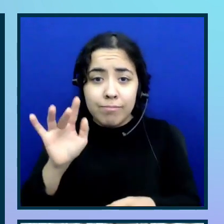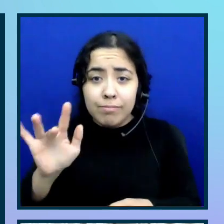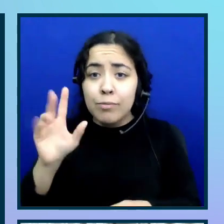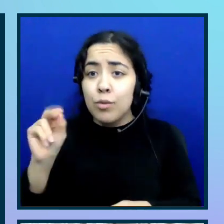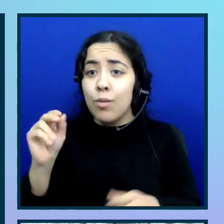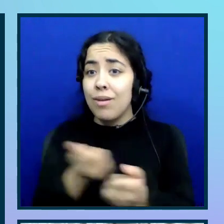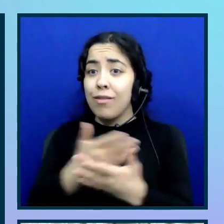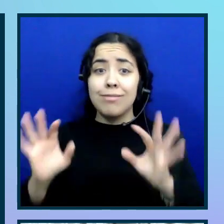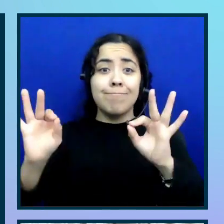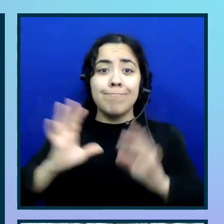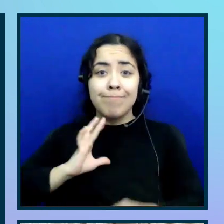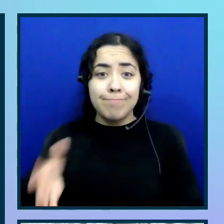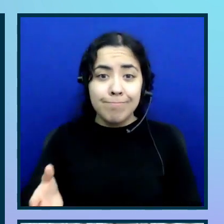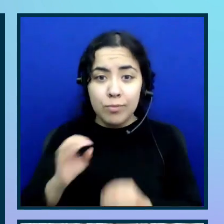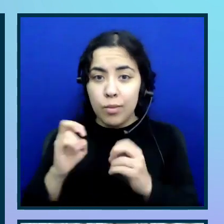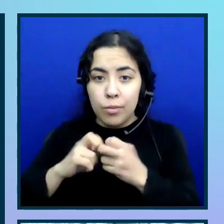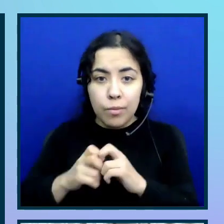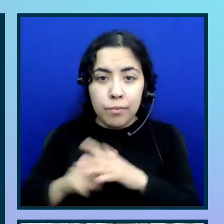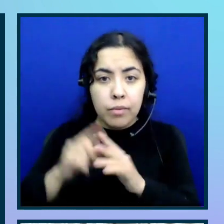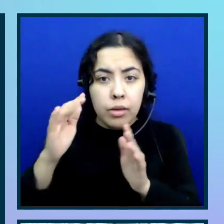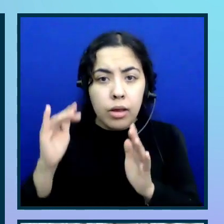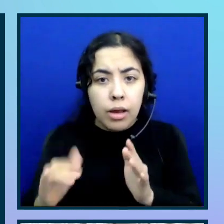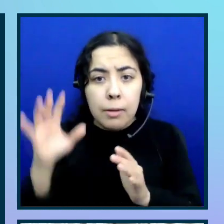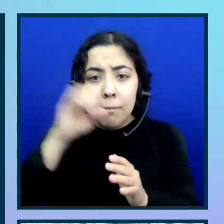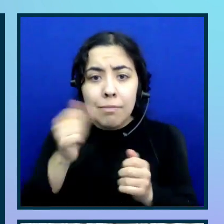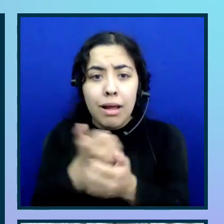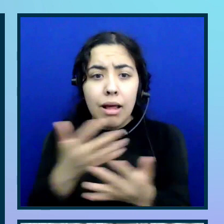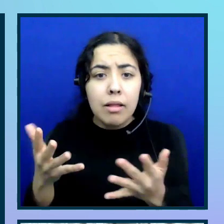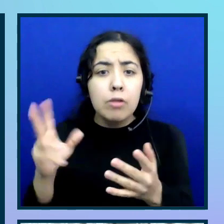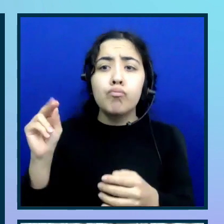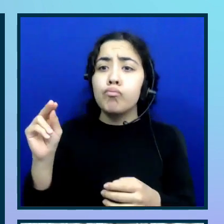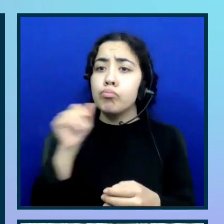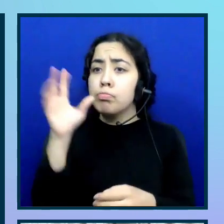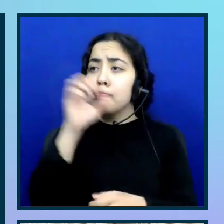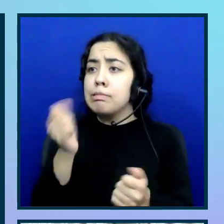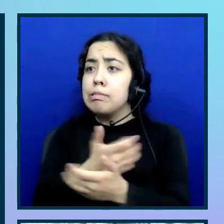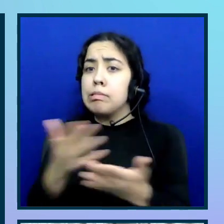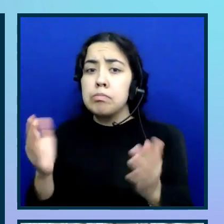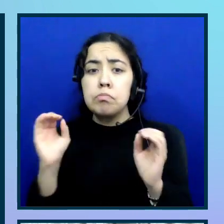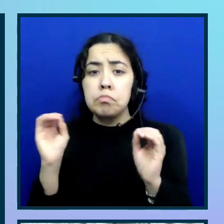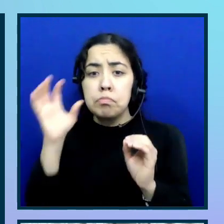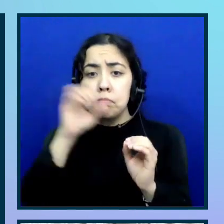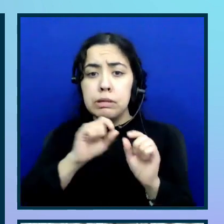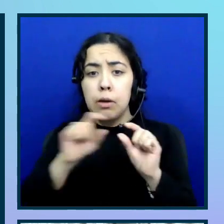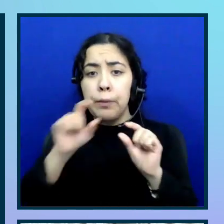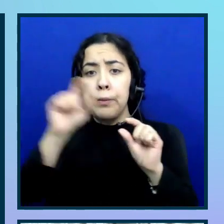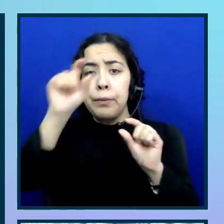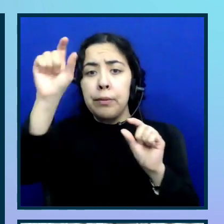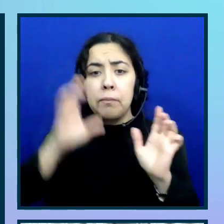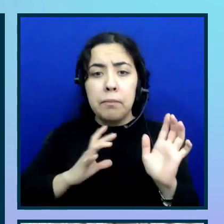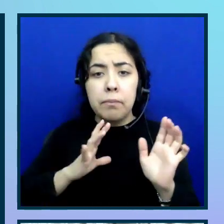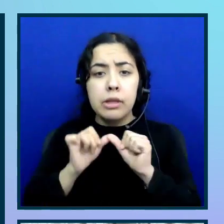good. And now it doesn't look like we're missing any headings. So I'm going to say, no, nothing is missing. And I'm going